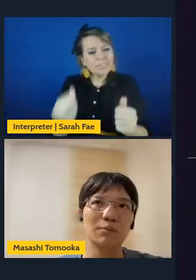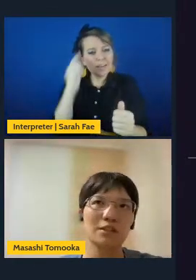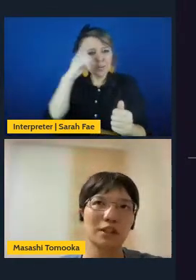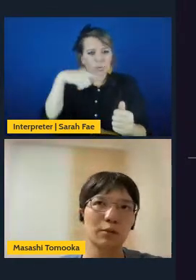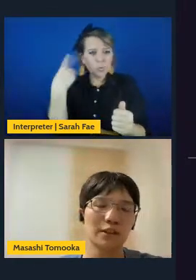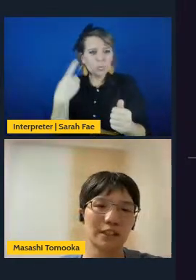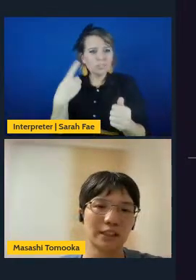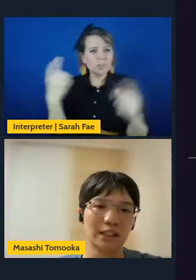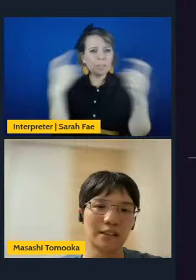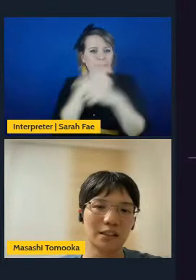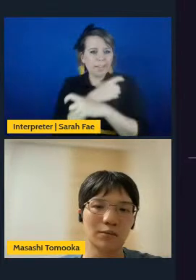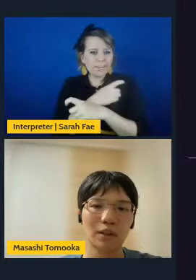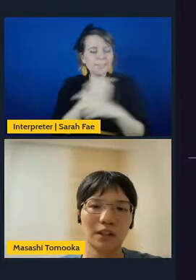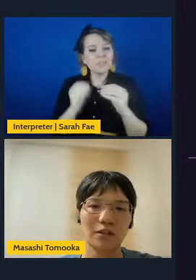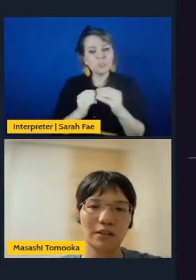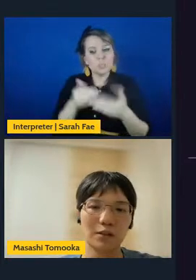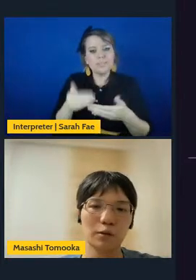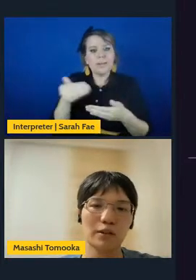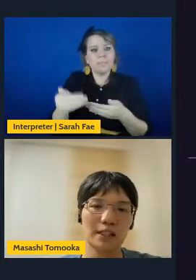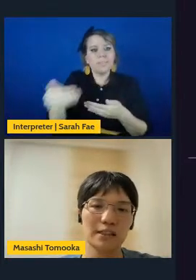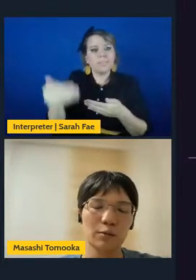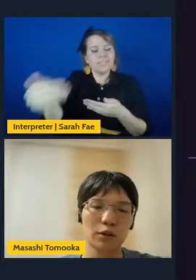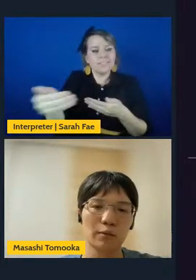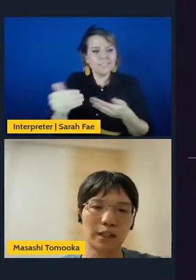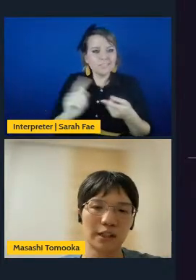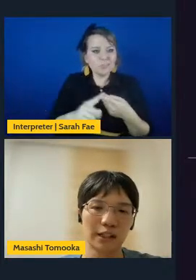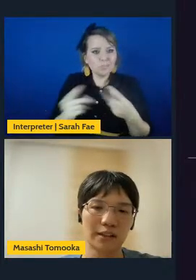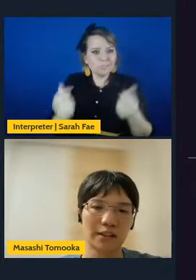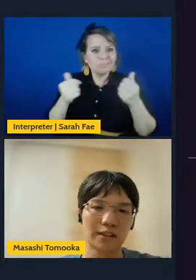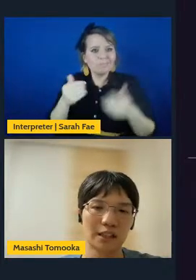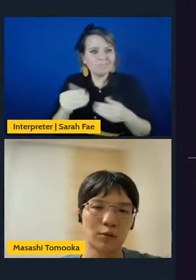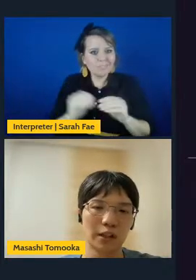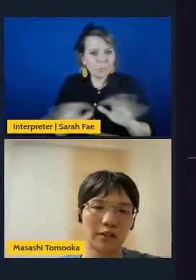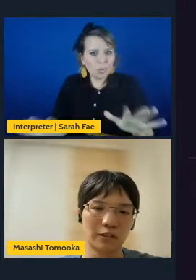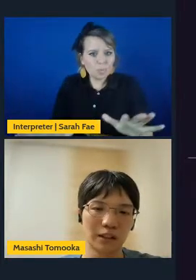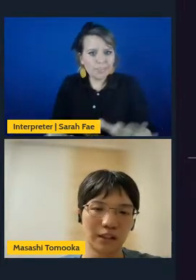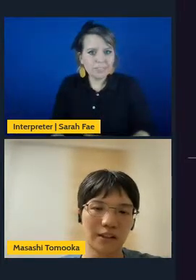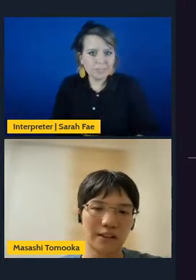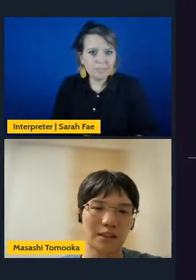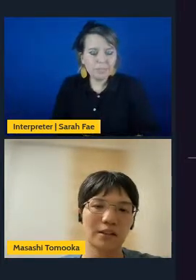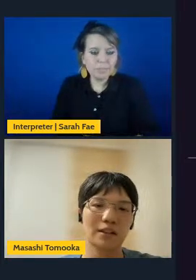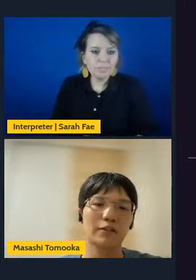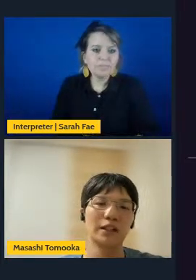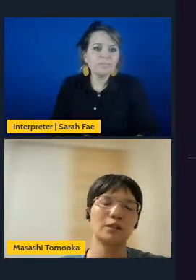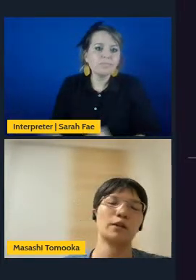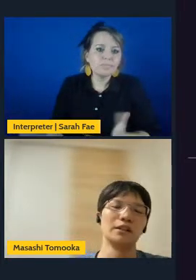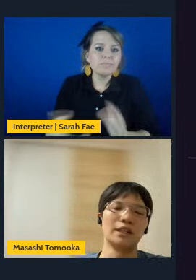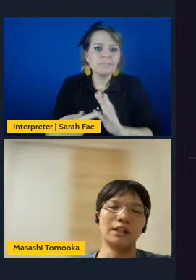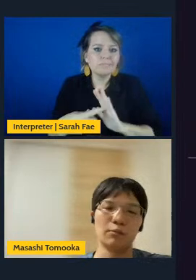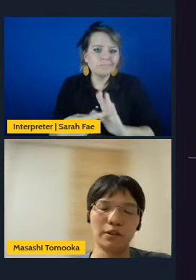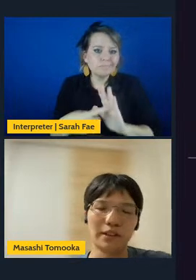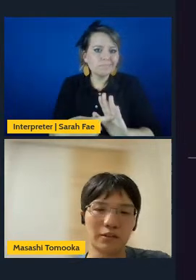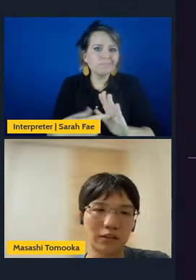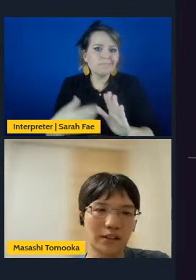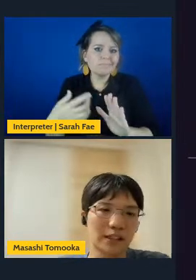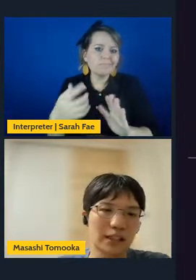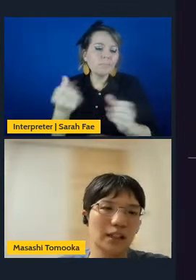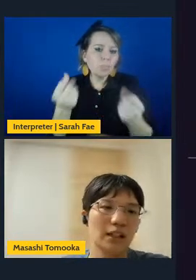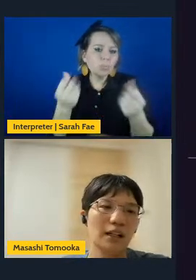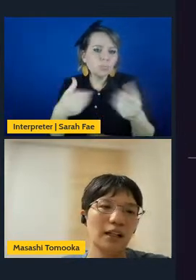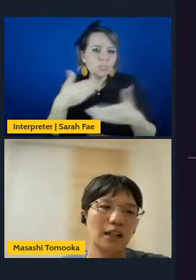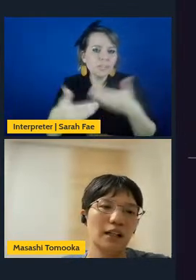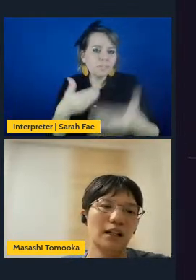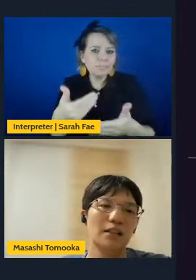multiple steps to deploy the entire system. For example, first deploy backend, and then build the front end, and then finally deploy the front end